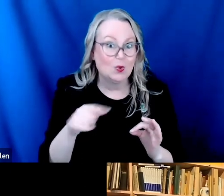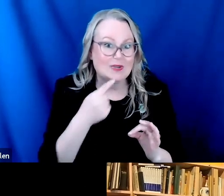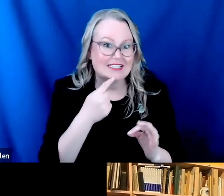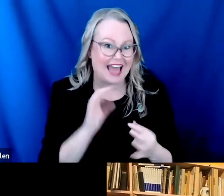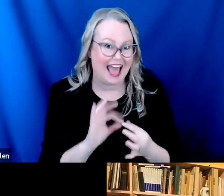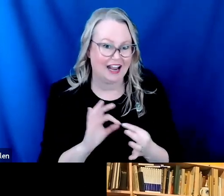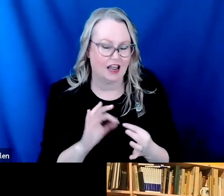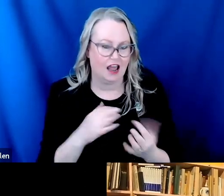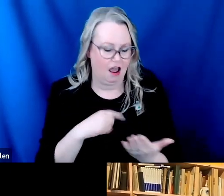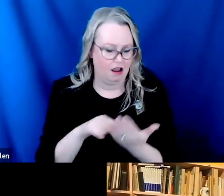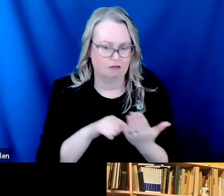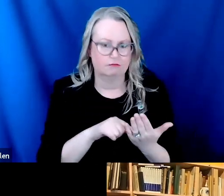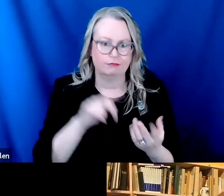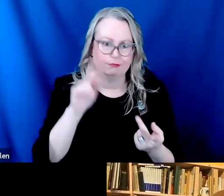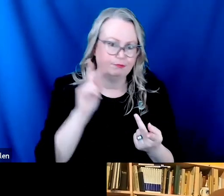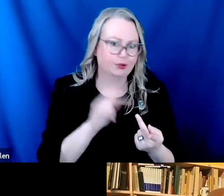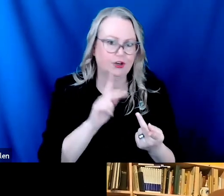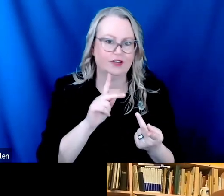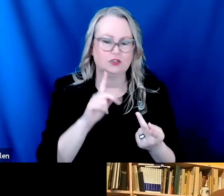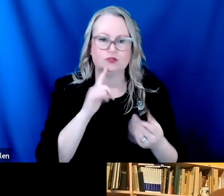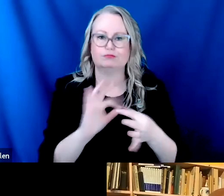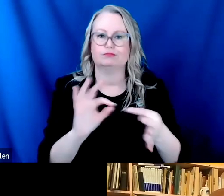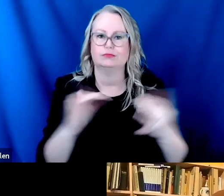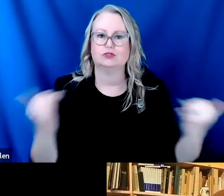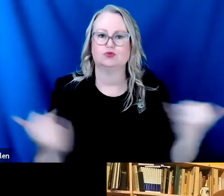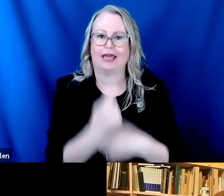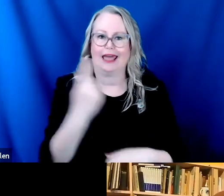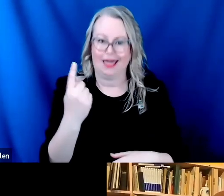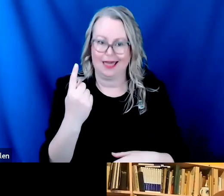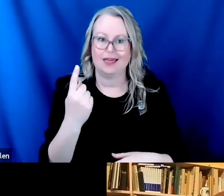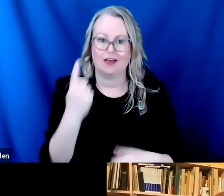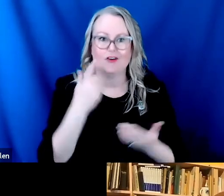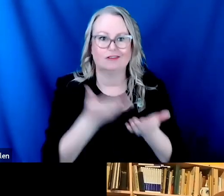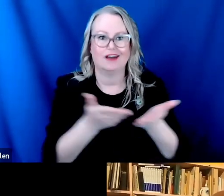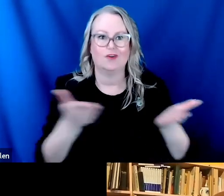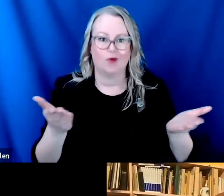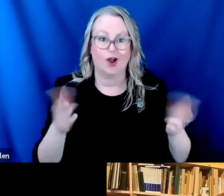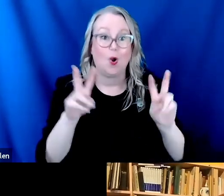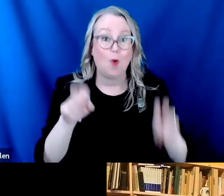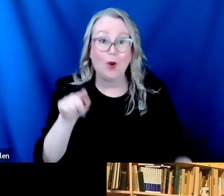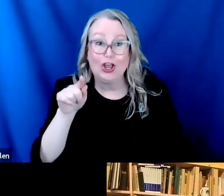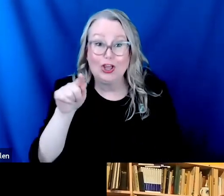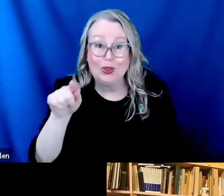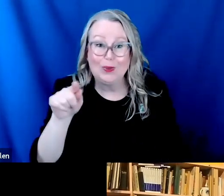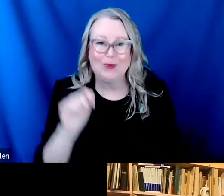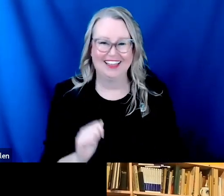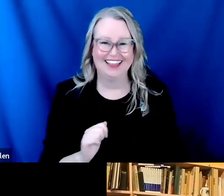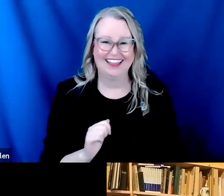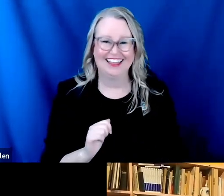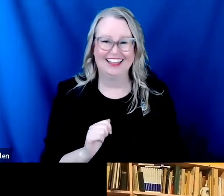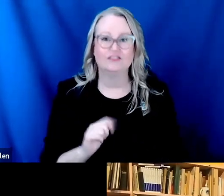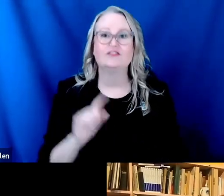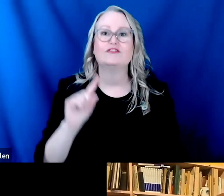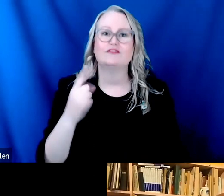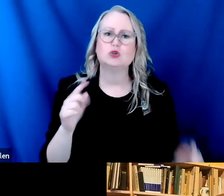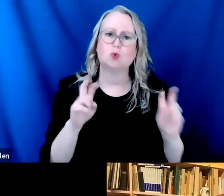succinctly your ongoing mission going forward. So this is quoting you. One, I've